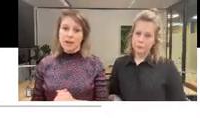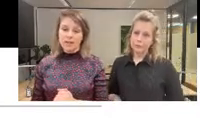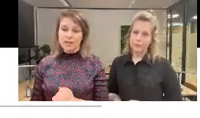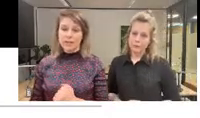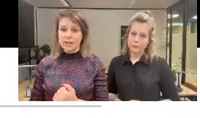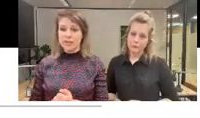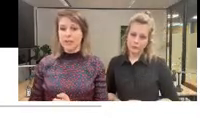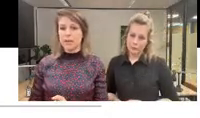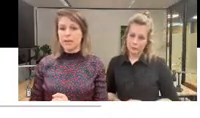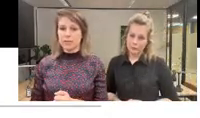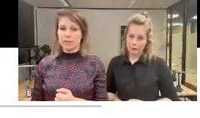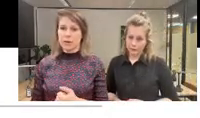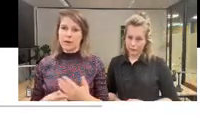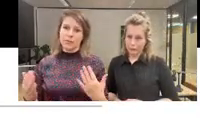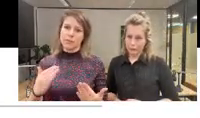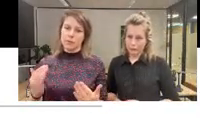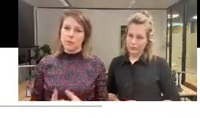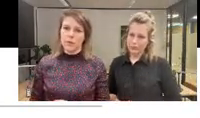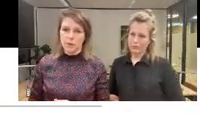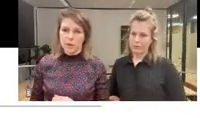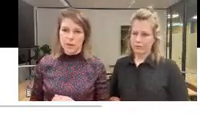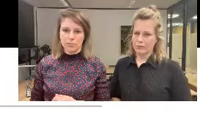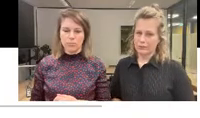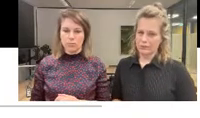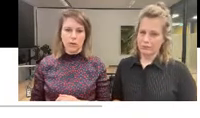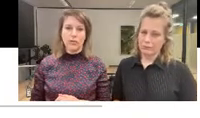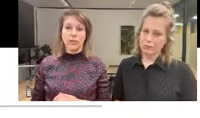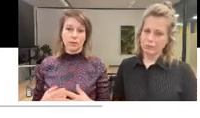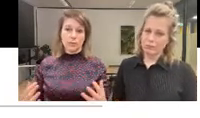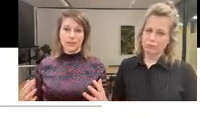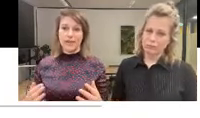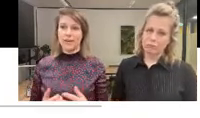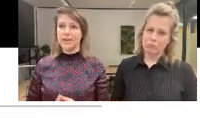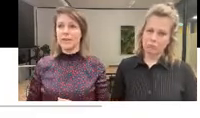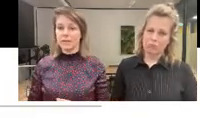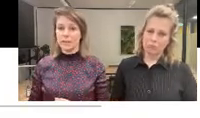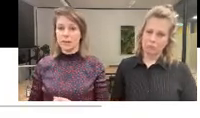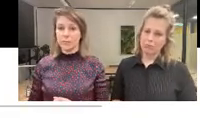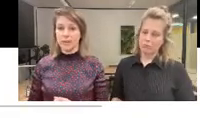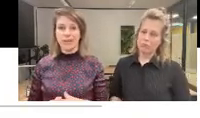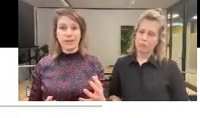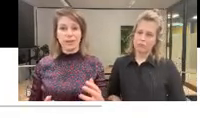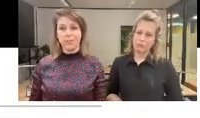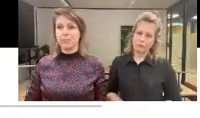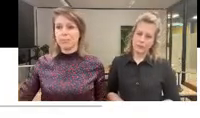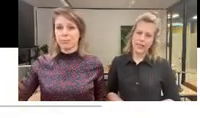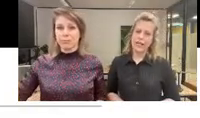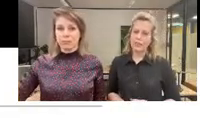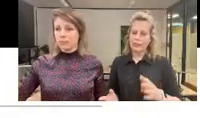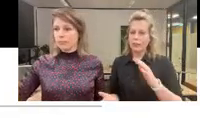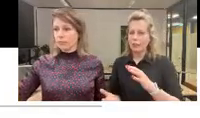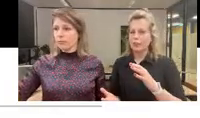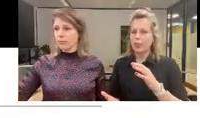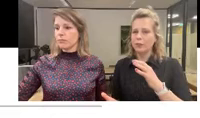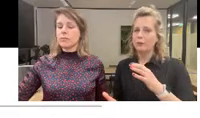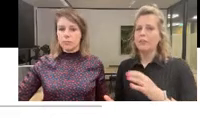Traumatic loss and grief and medical trauma were also there in their history. Yeah, a